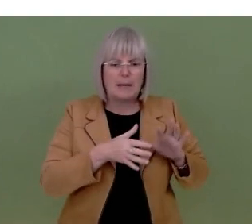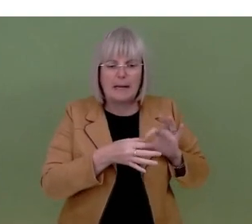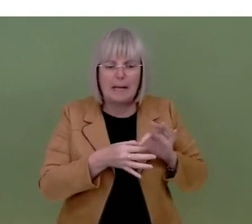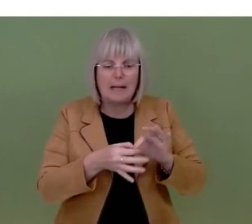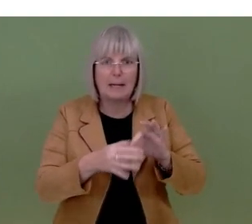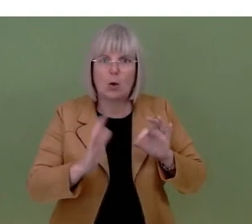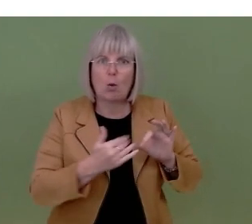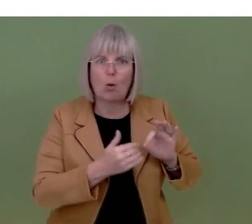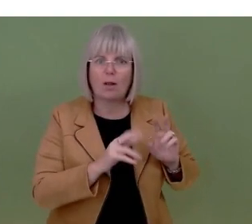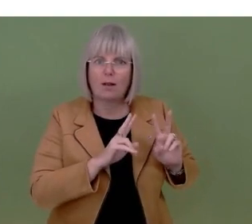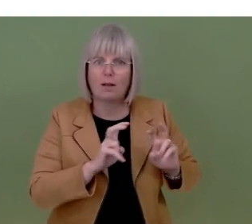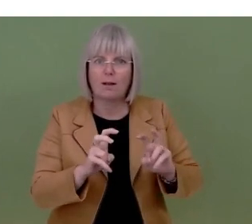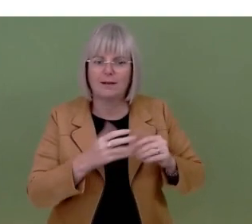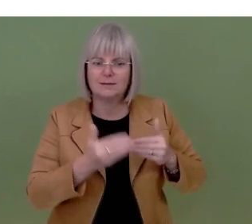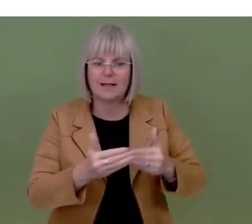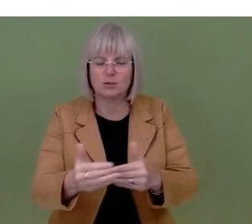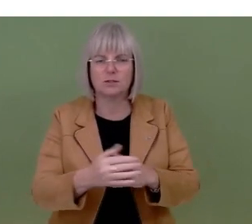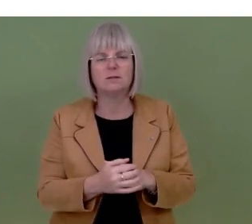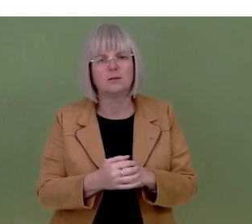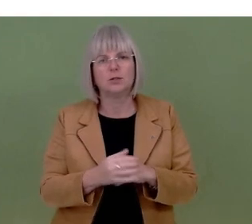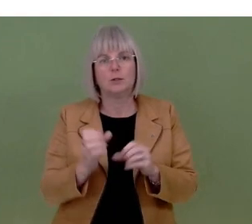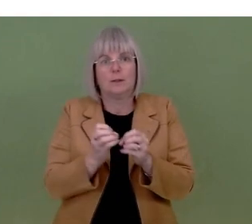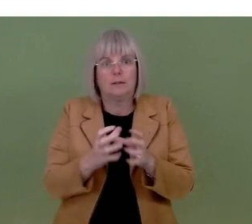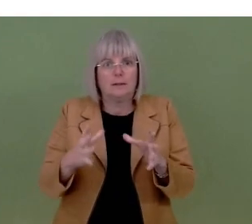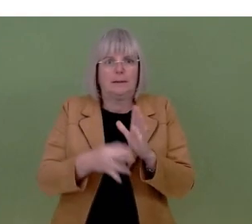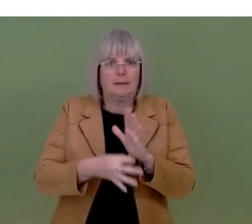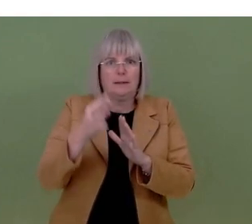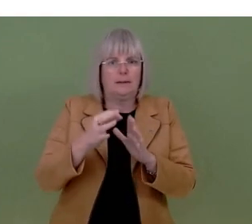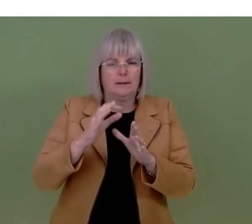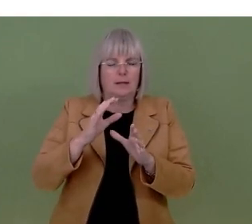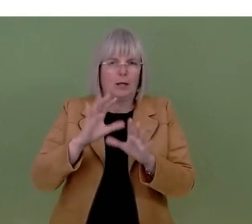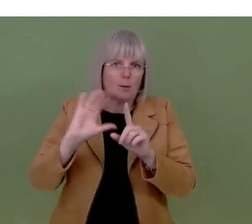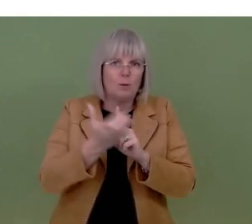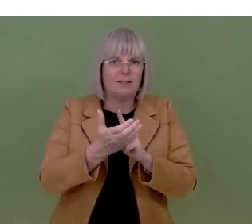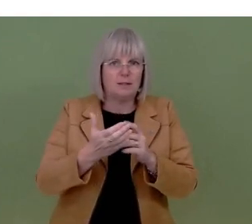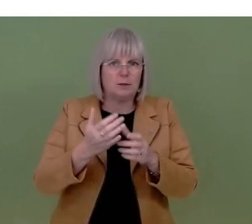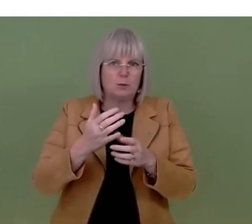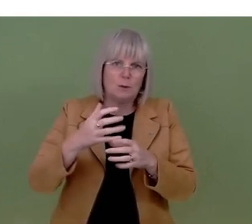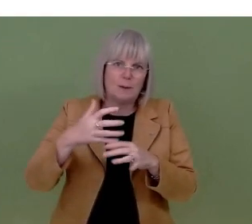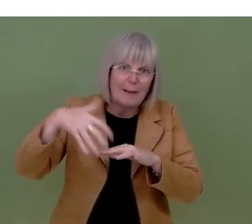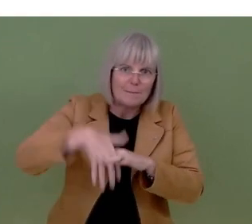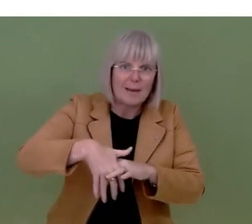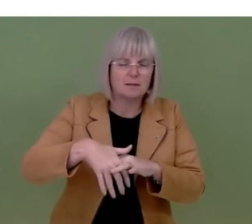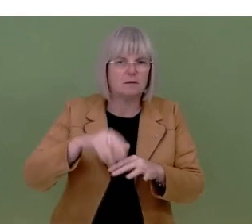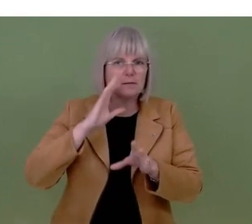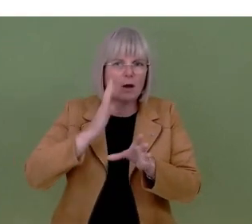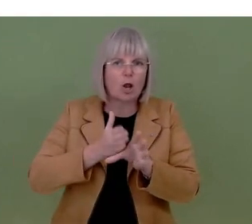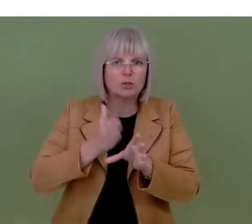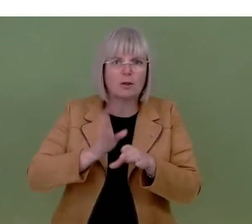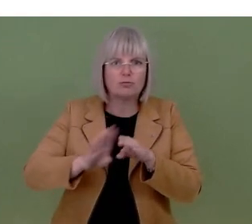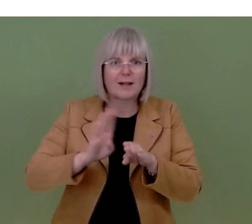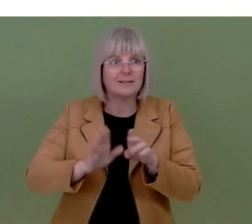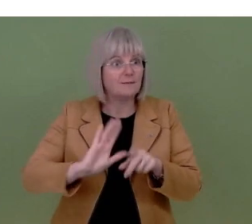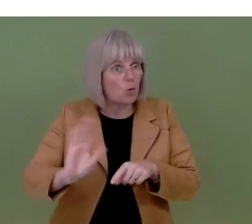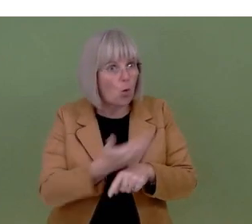to transform lives and communities by extending and embedding psychological knowledge and practice across the whole of health and care. I think this week has brought